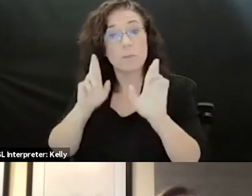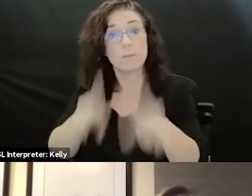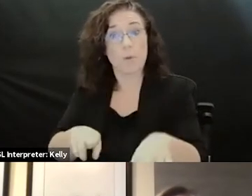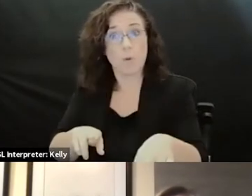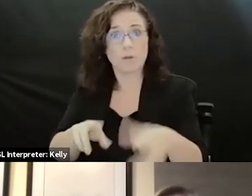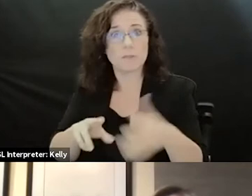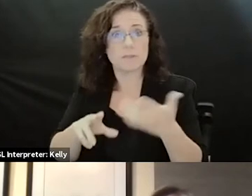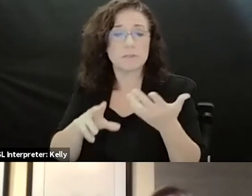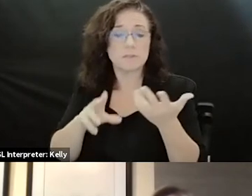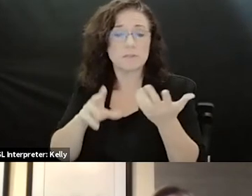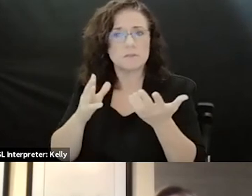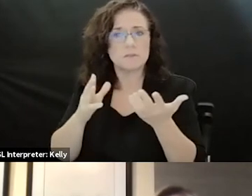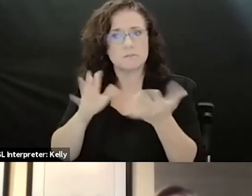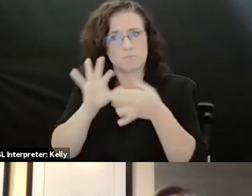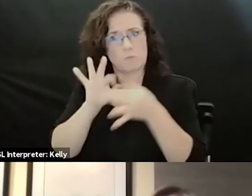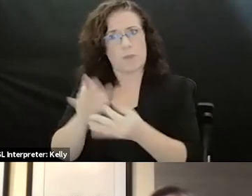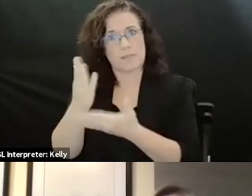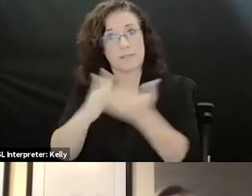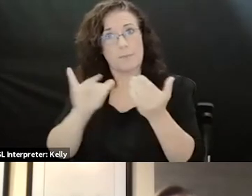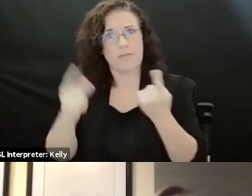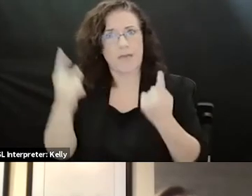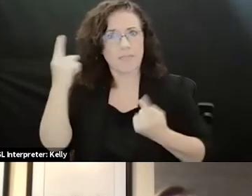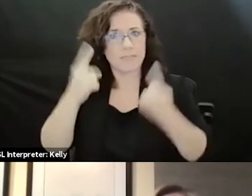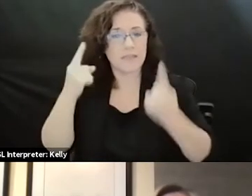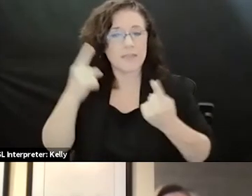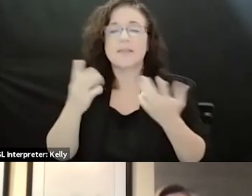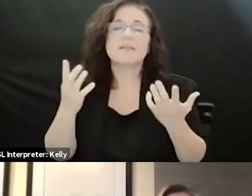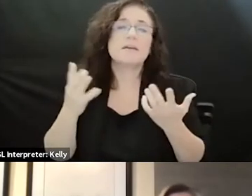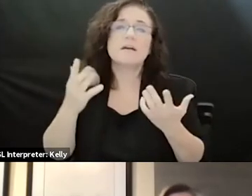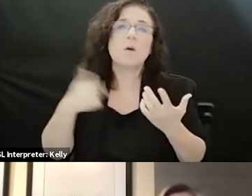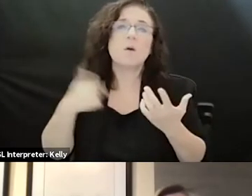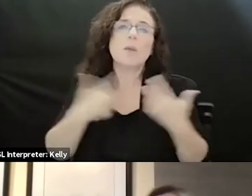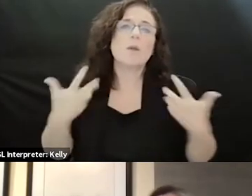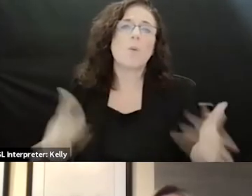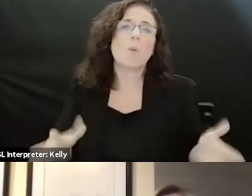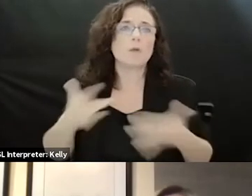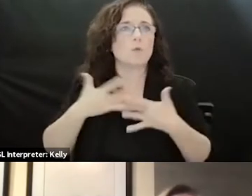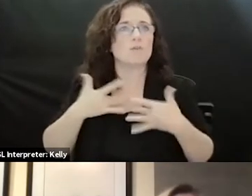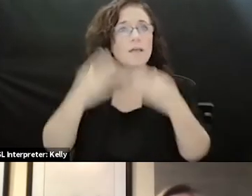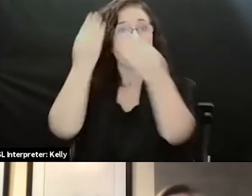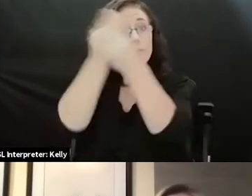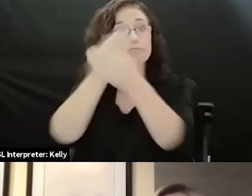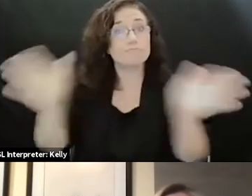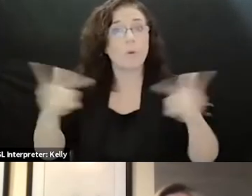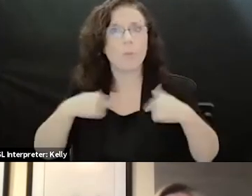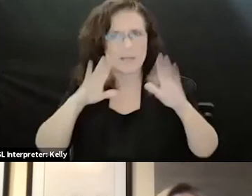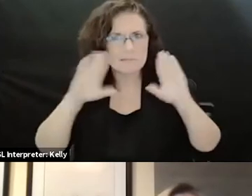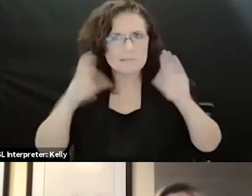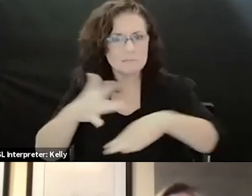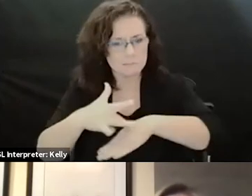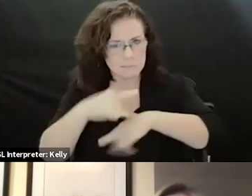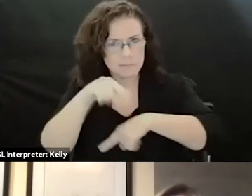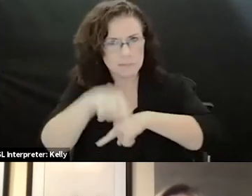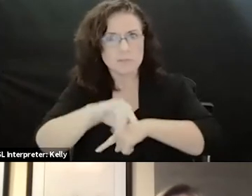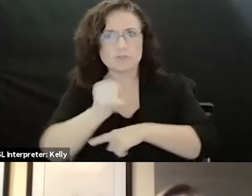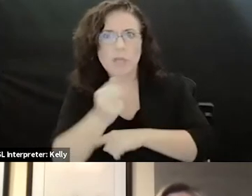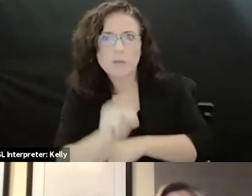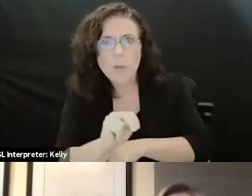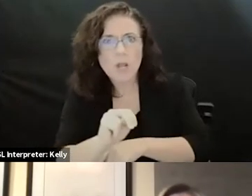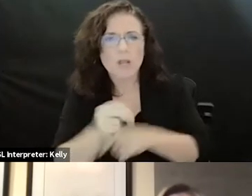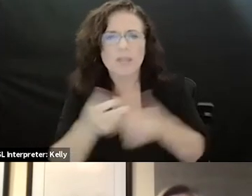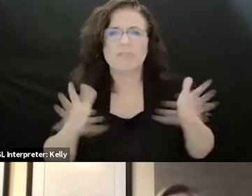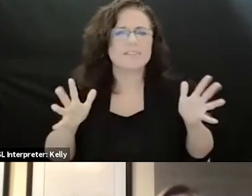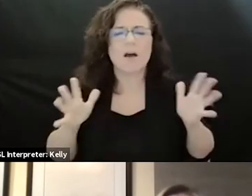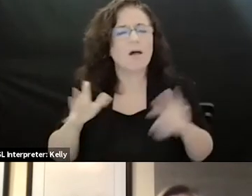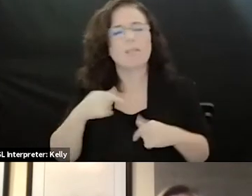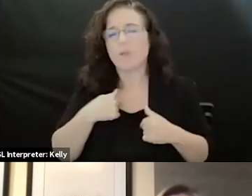thinking so that the impression isn't erroneously given that we're we're just focused on january 26th